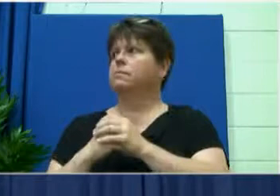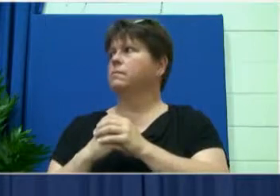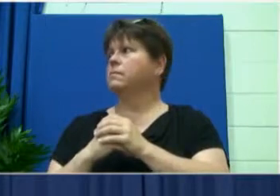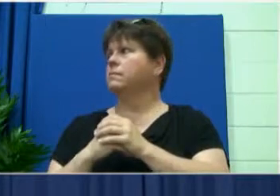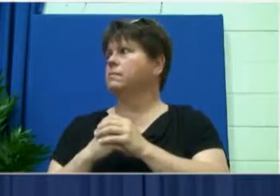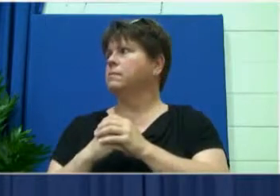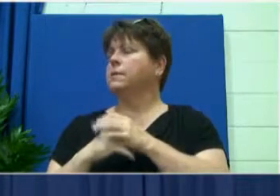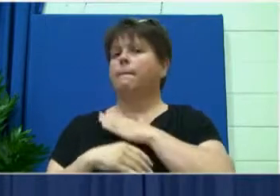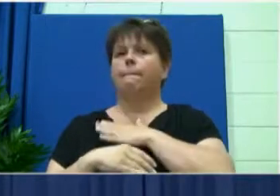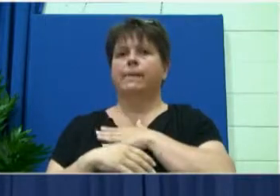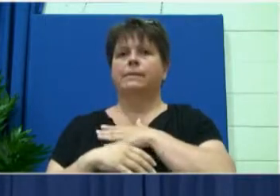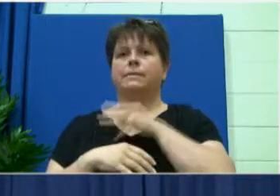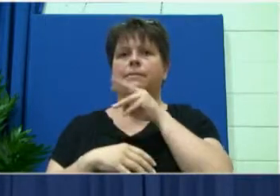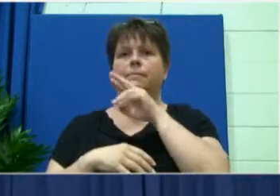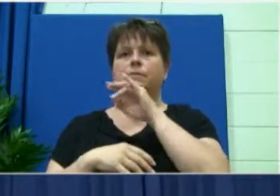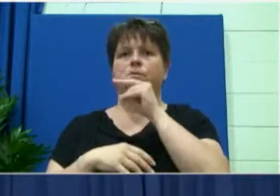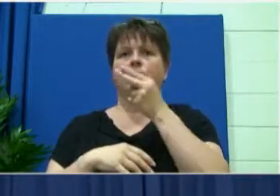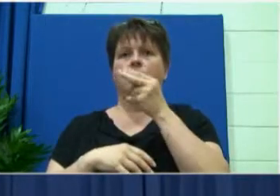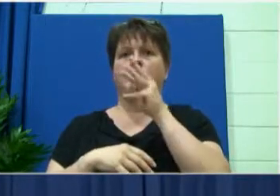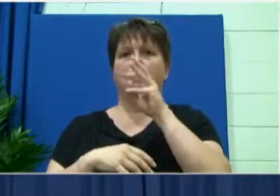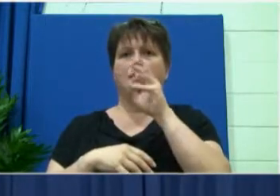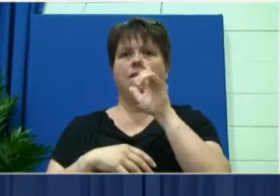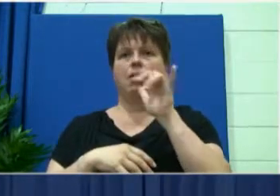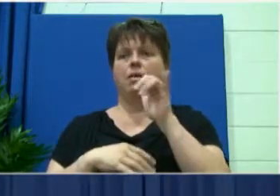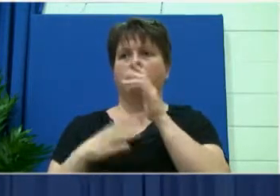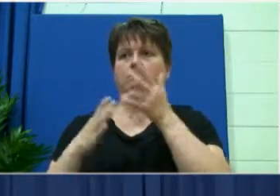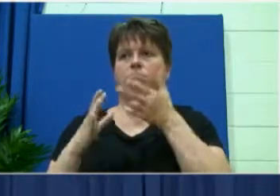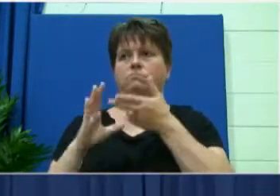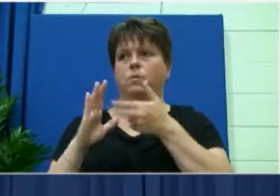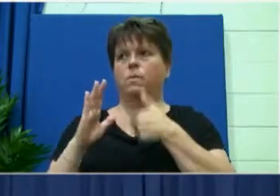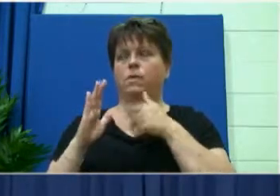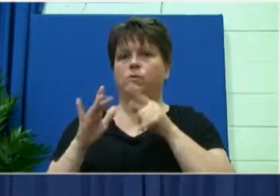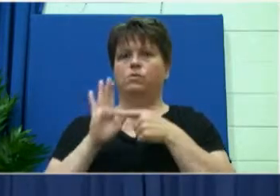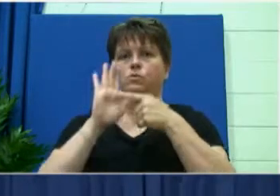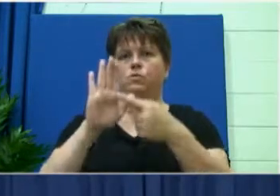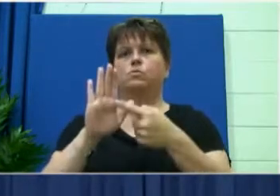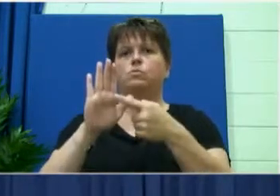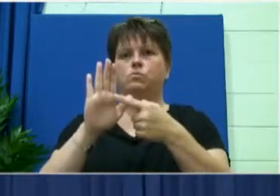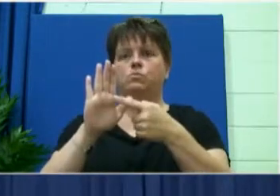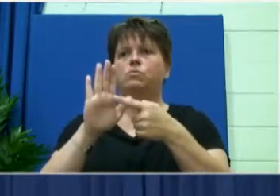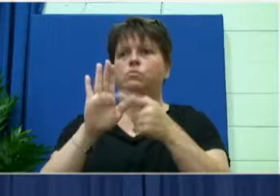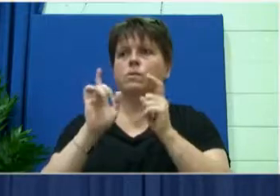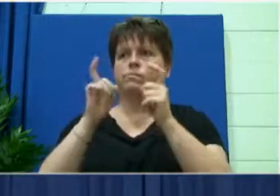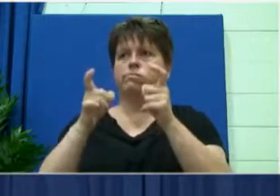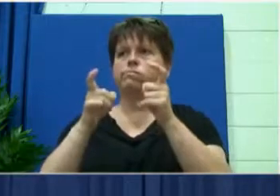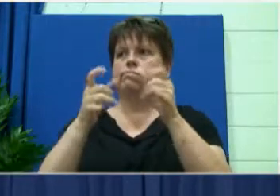Hawley join me at the podium to assist in presenting this award?